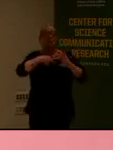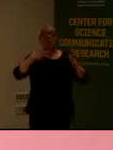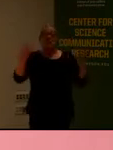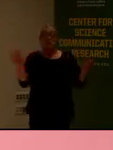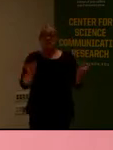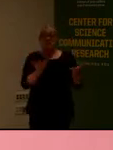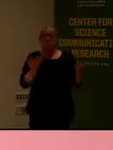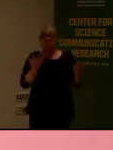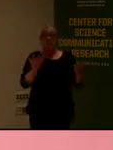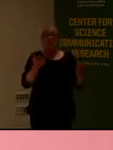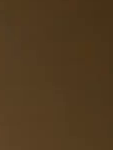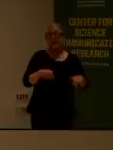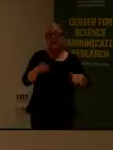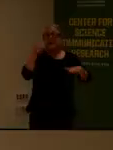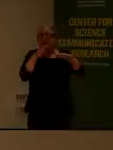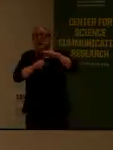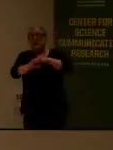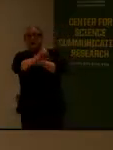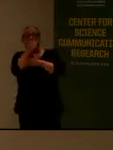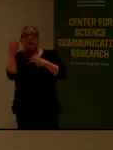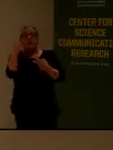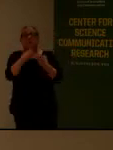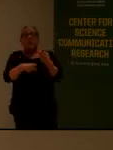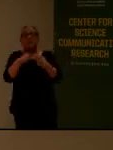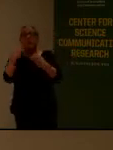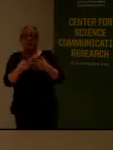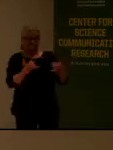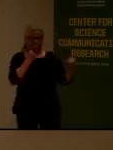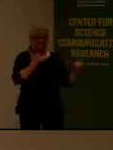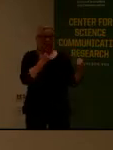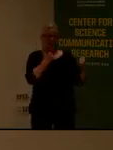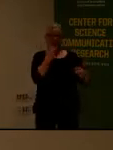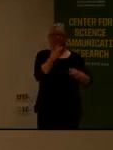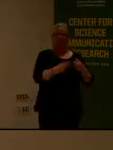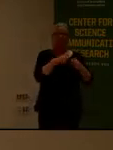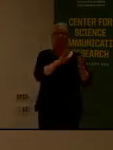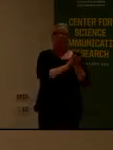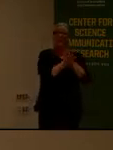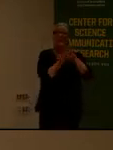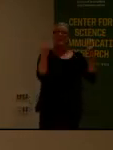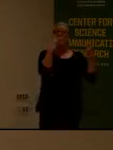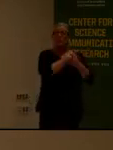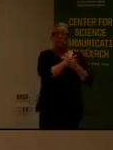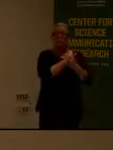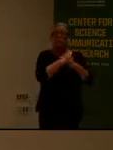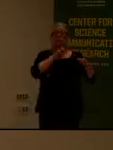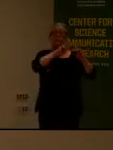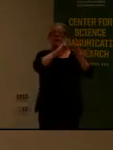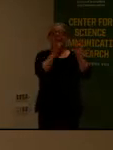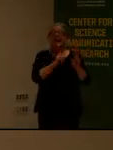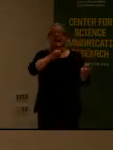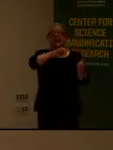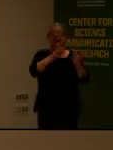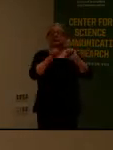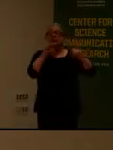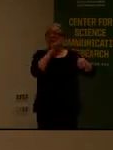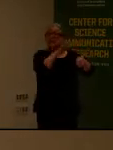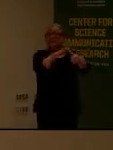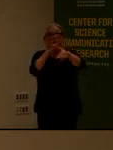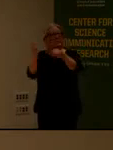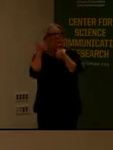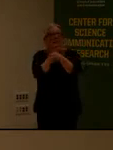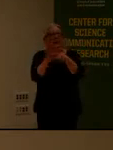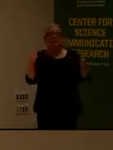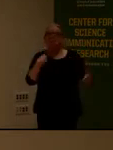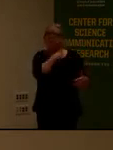underlies other problems and makes those existing problems worse. This is the concept of how climate change can touch everything that we